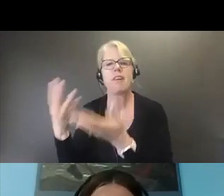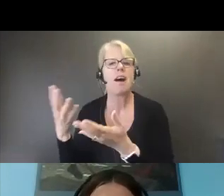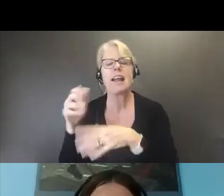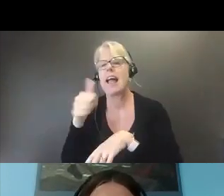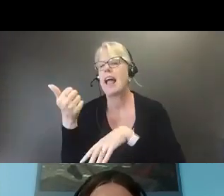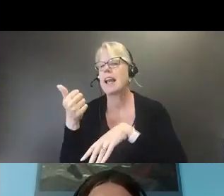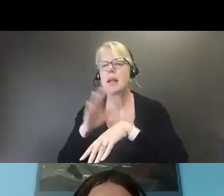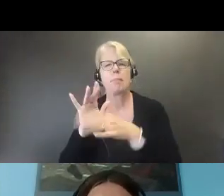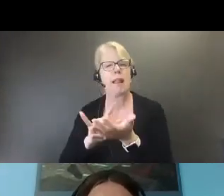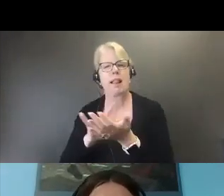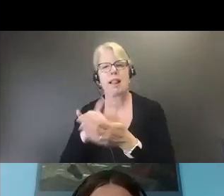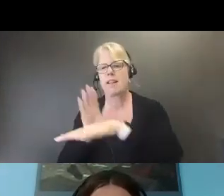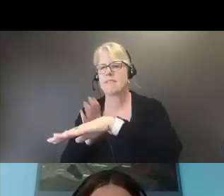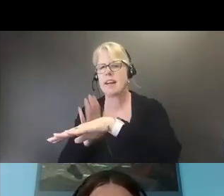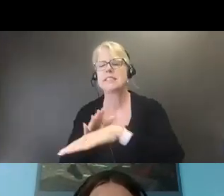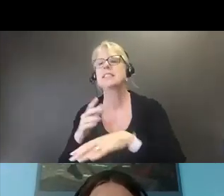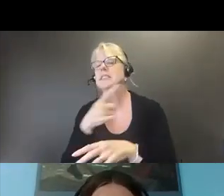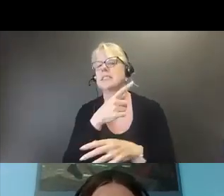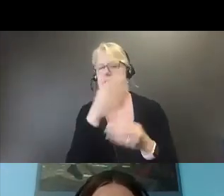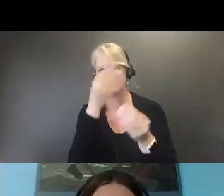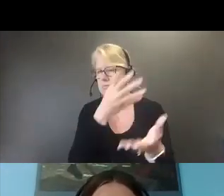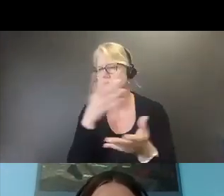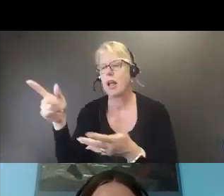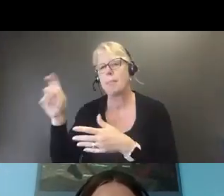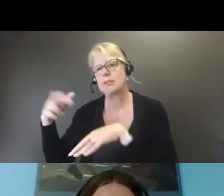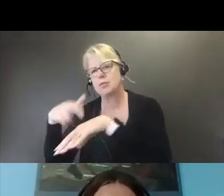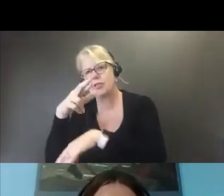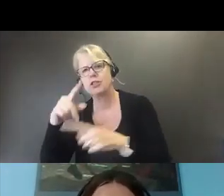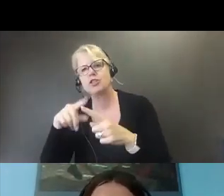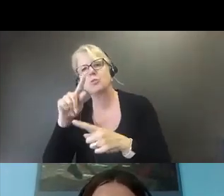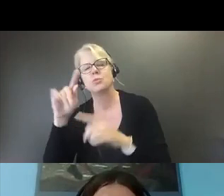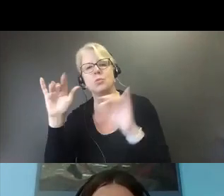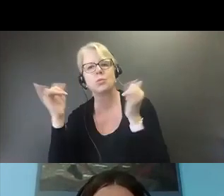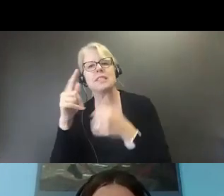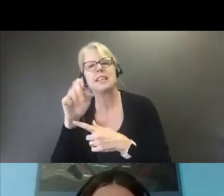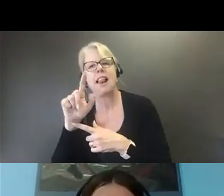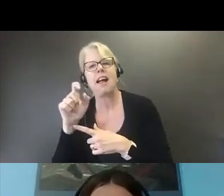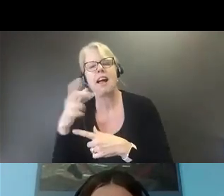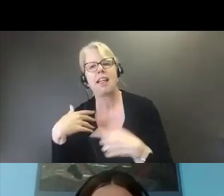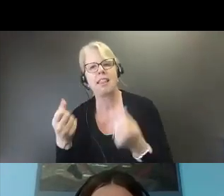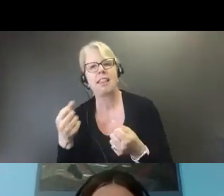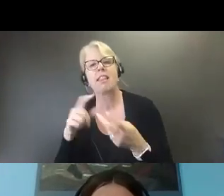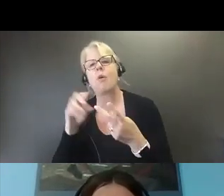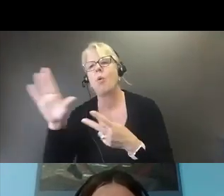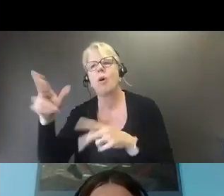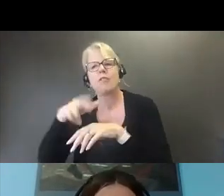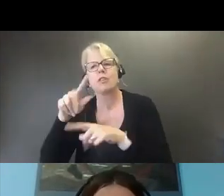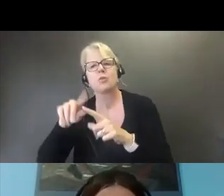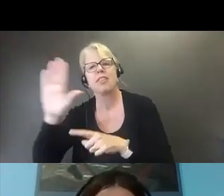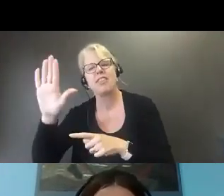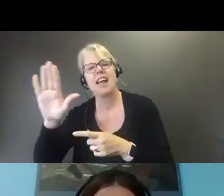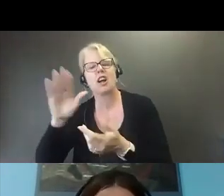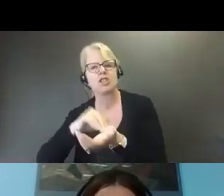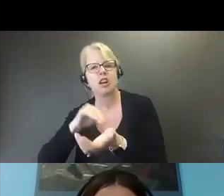advice and are instructed to refer patients either to telehealth or to phone their GP or geriatrician if they feel they need